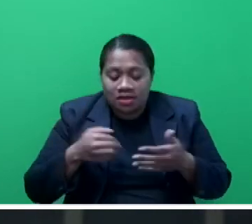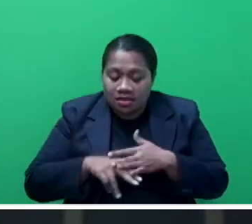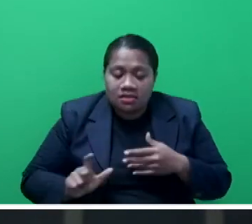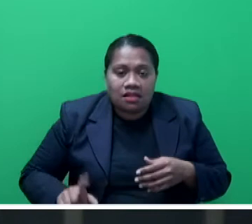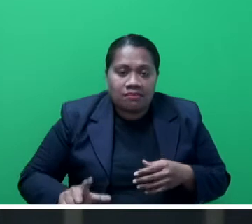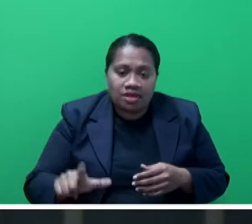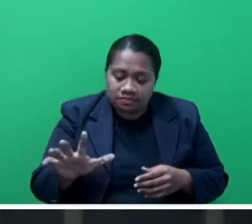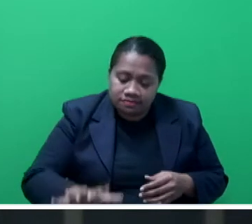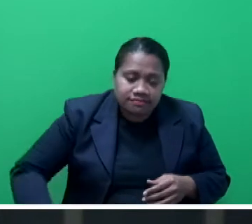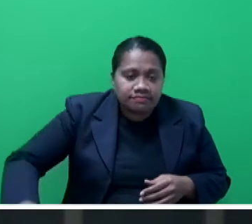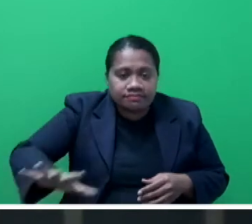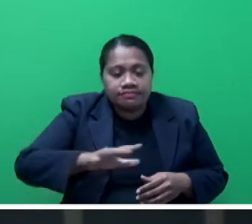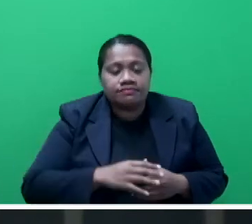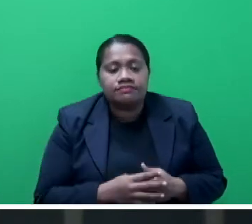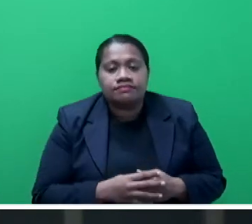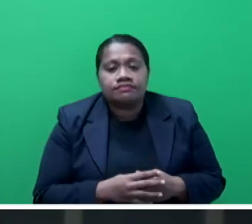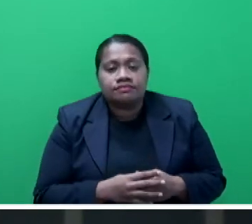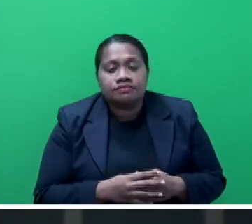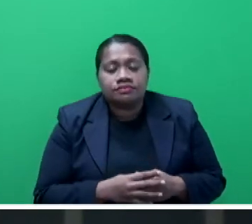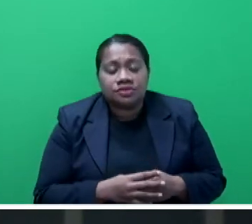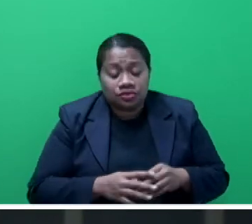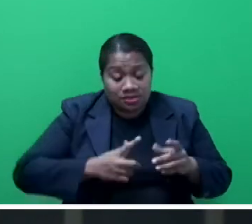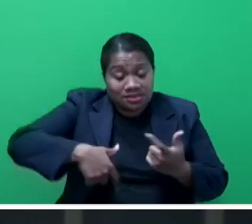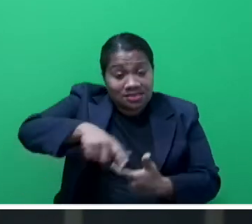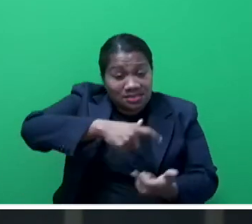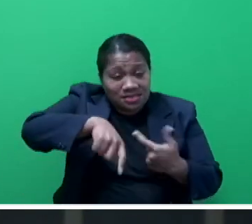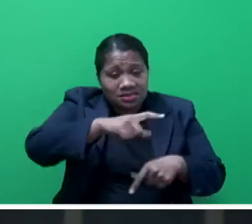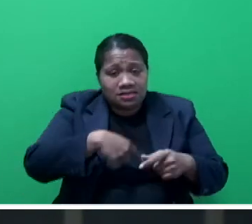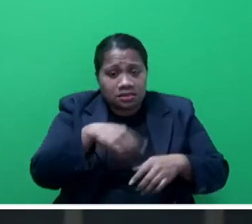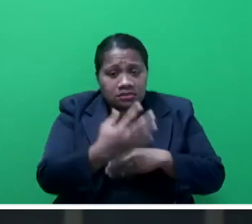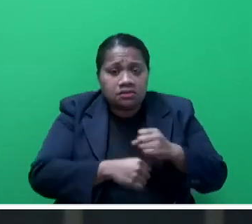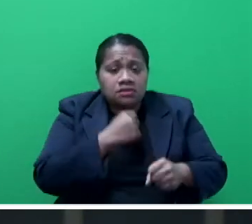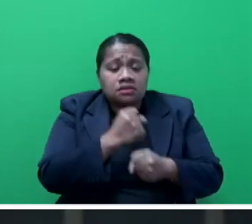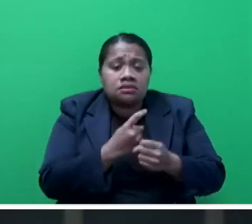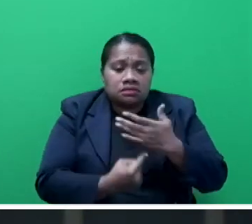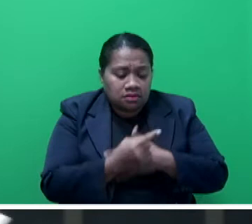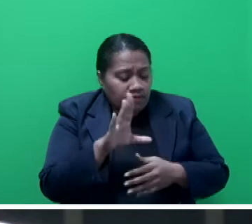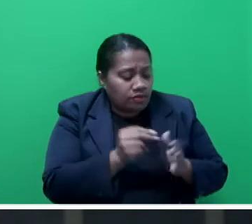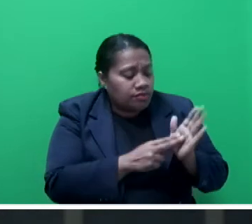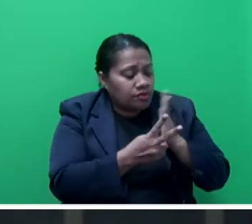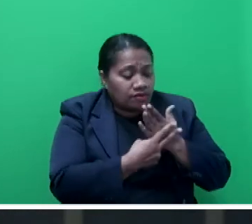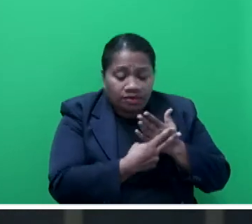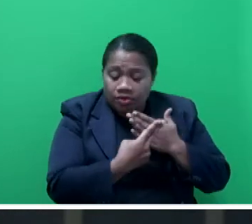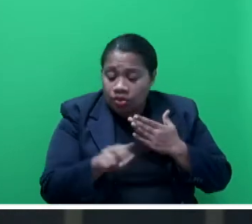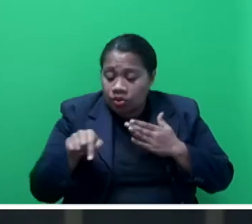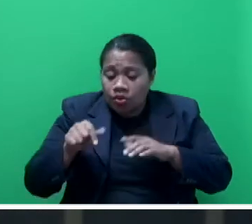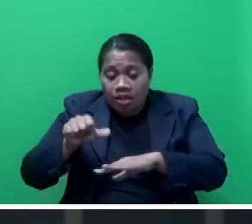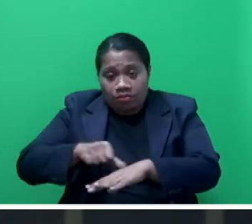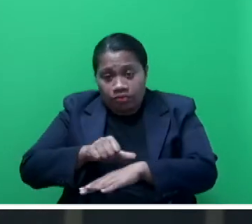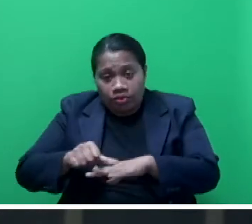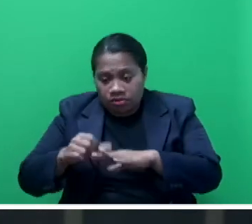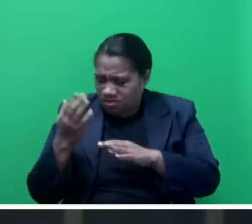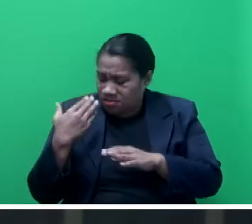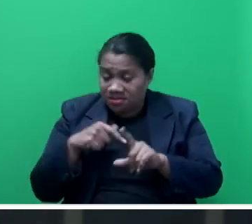tropical cyclones, floods and drought, and the cyclone season runs typically from November to April. In recent years, with the impact of